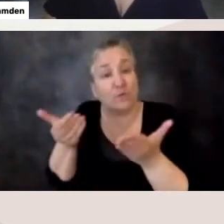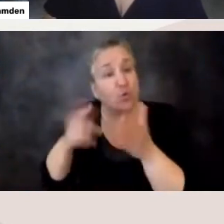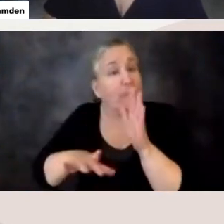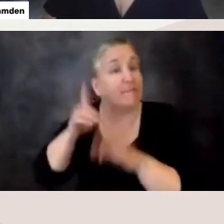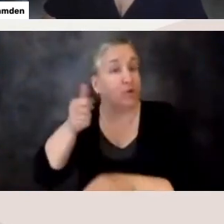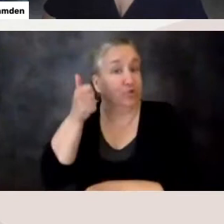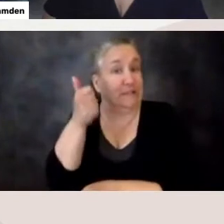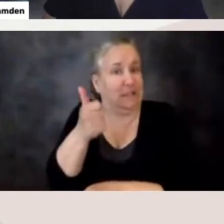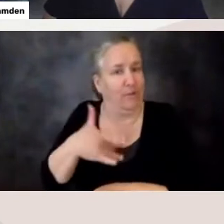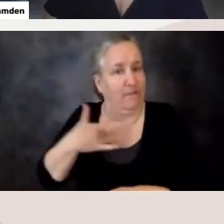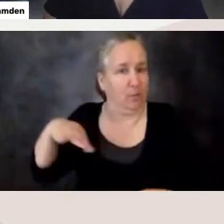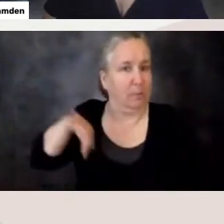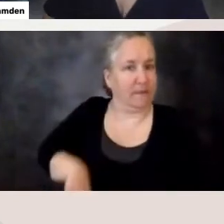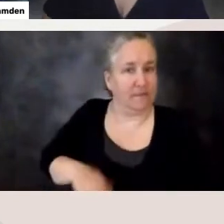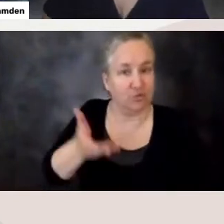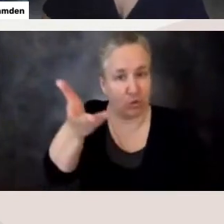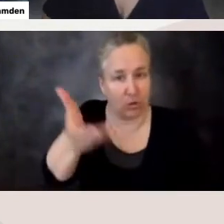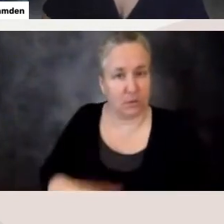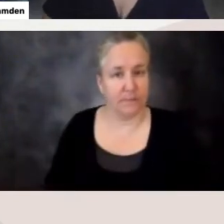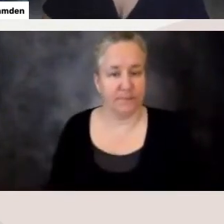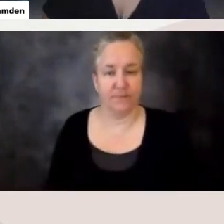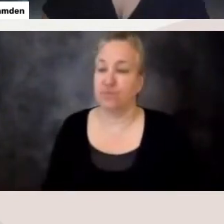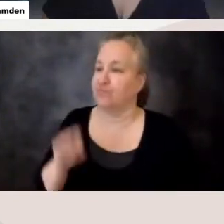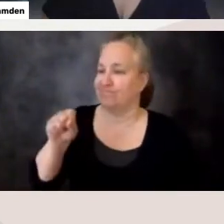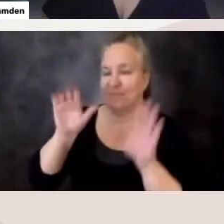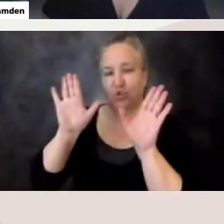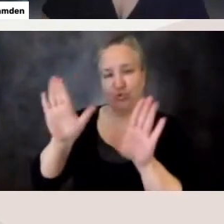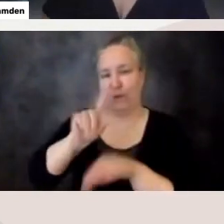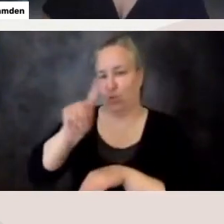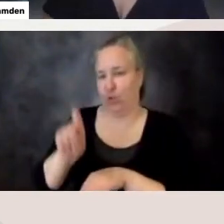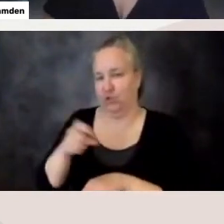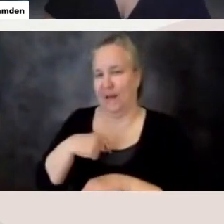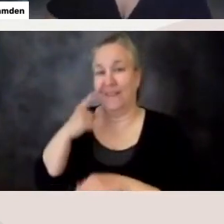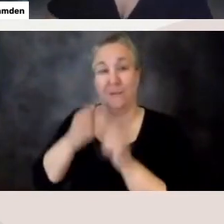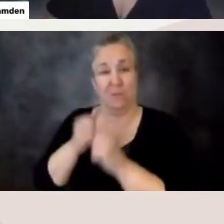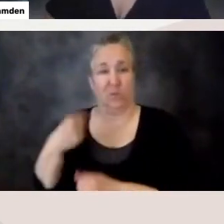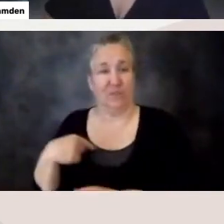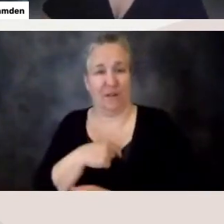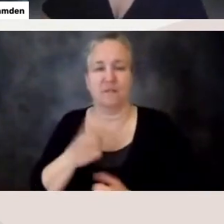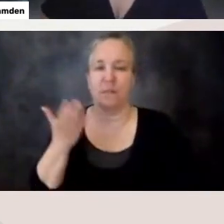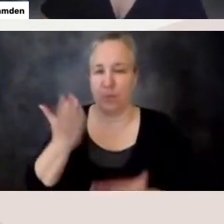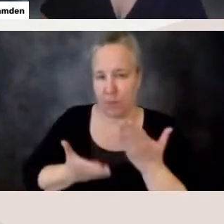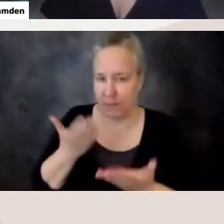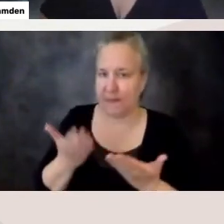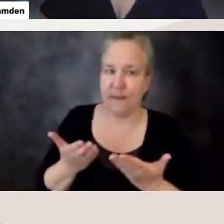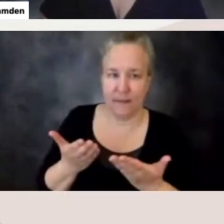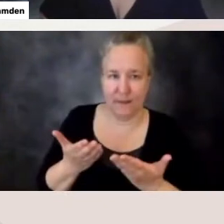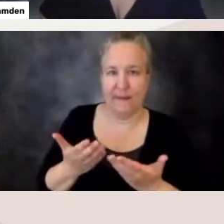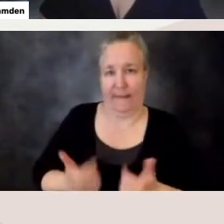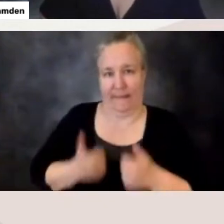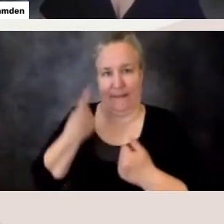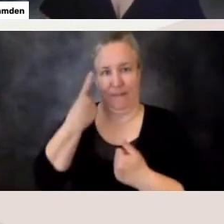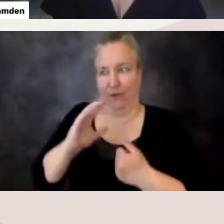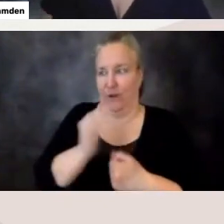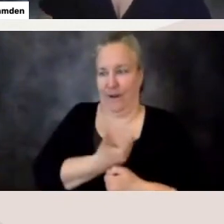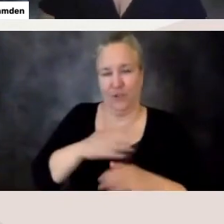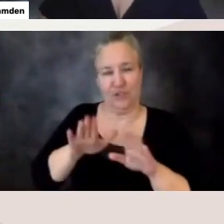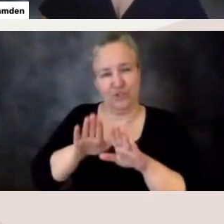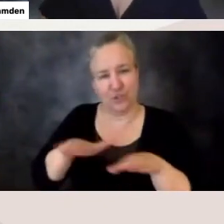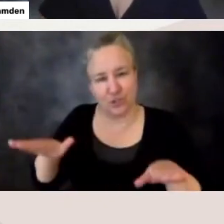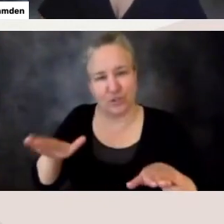that were helpful. Yeah, that's a great question, because I think most of us probably live for our kids or